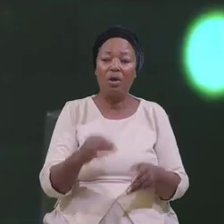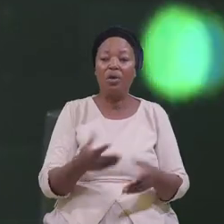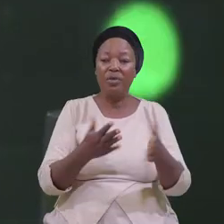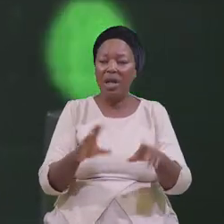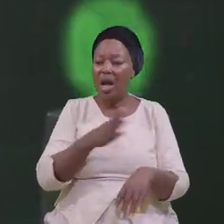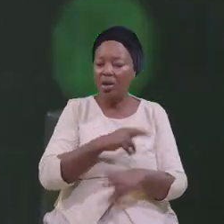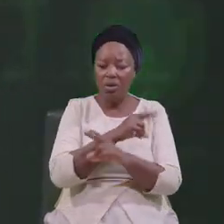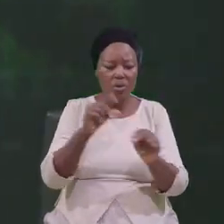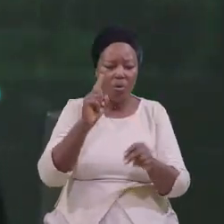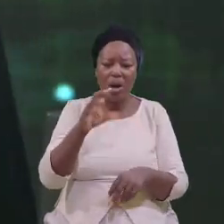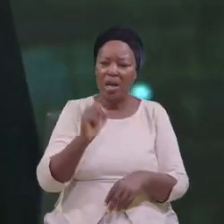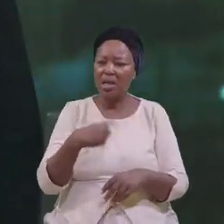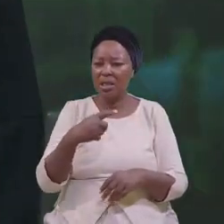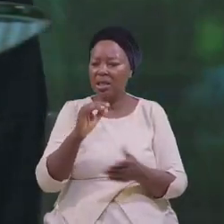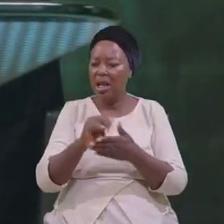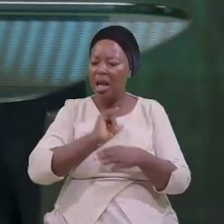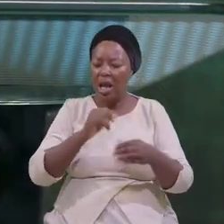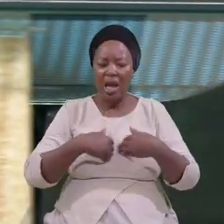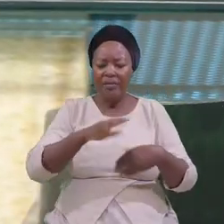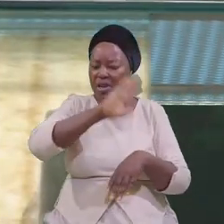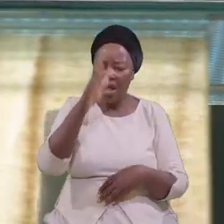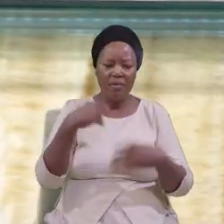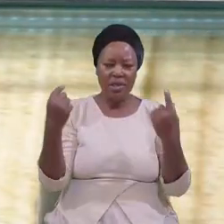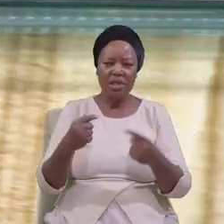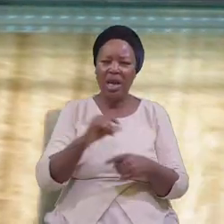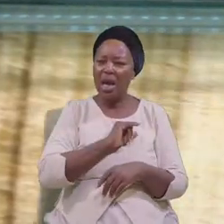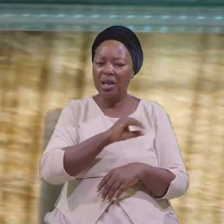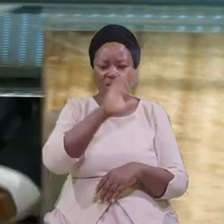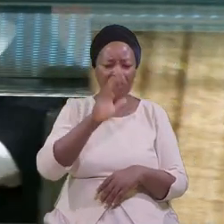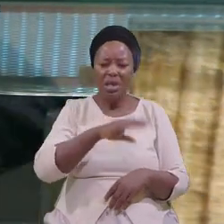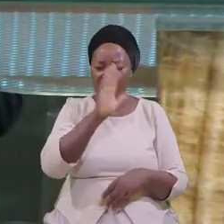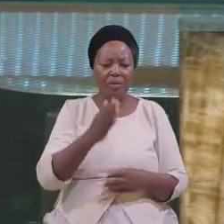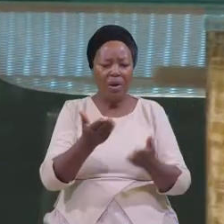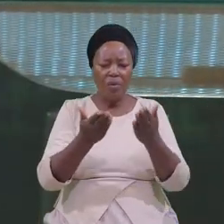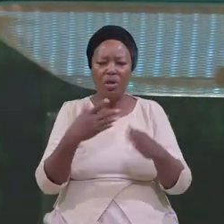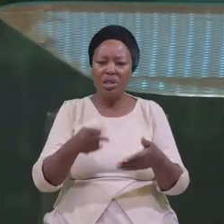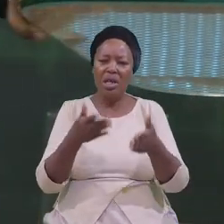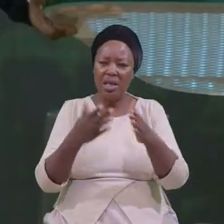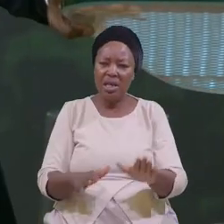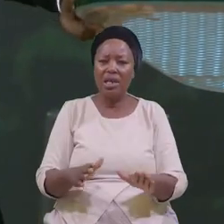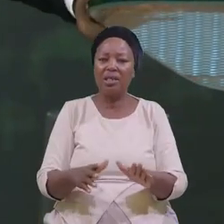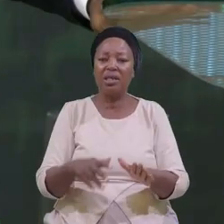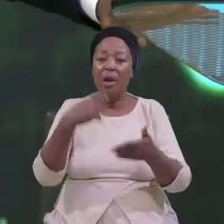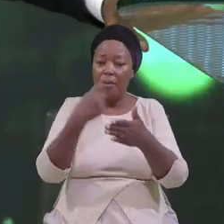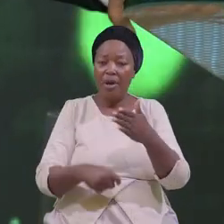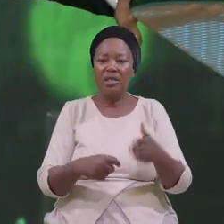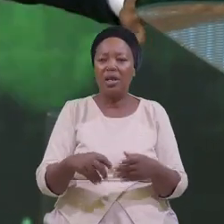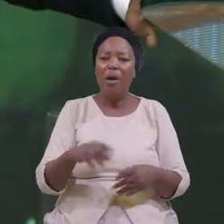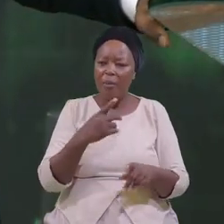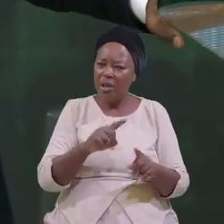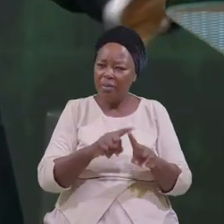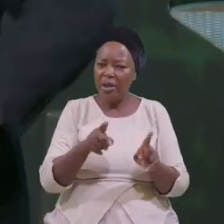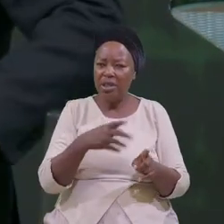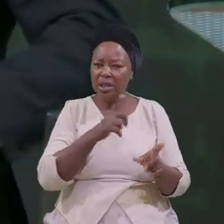could say, I have never sinned, I don't merit the death penalty. Yet the Lord provided